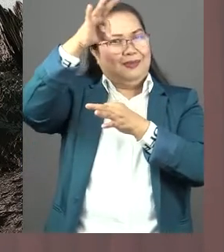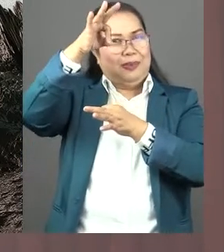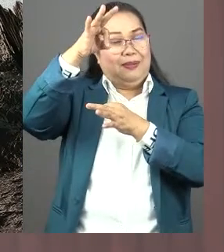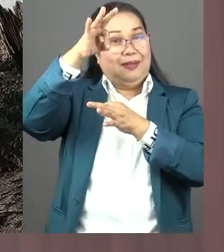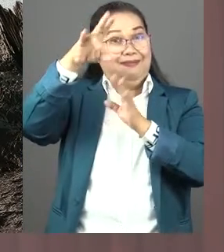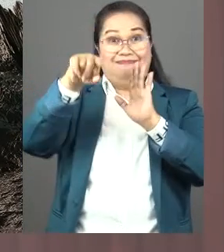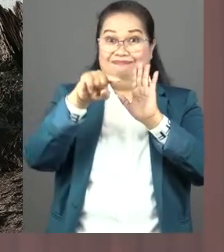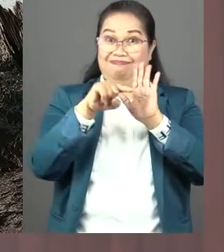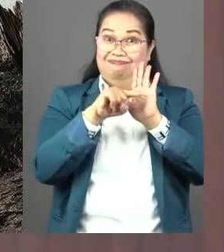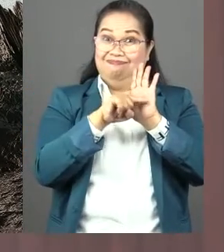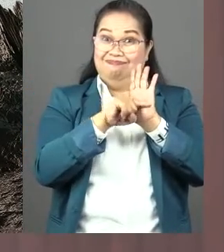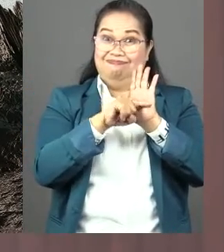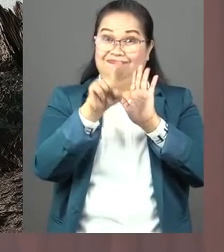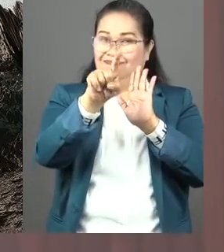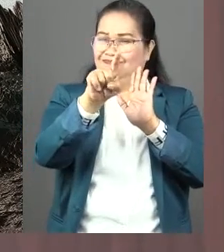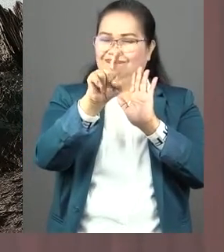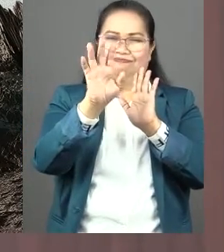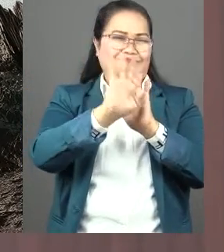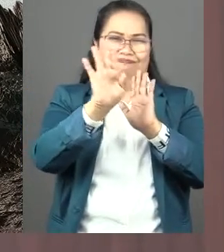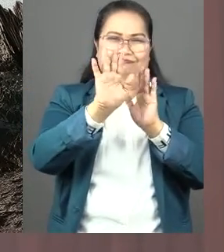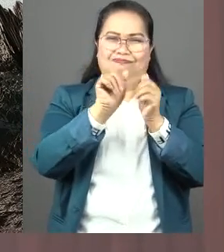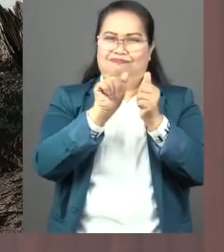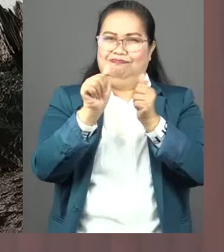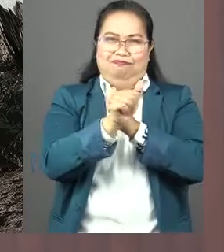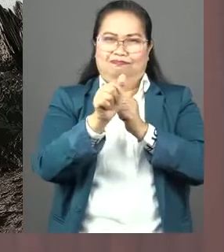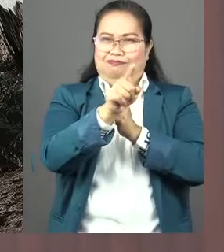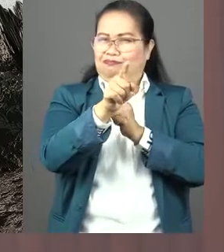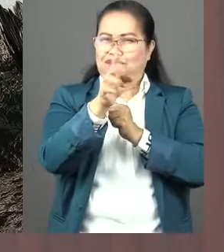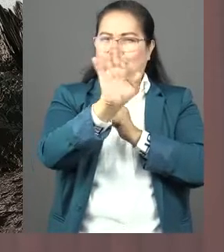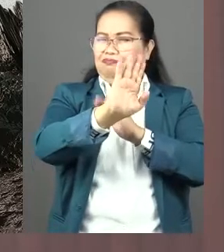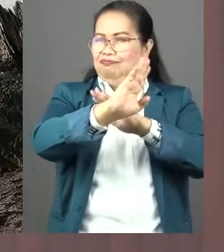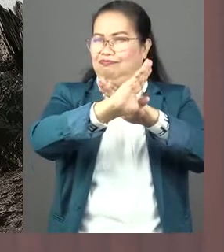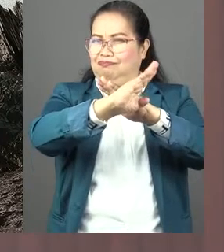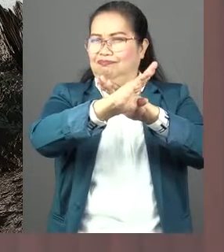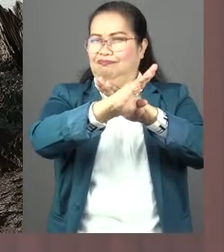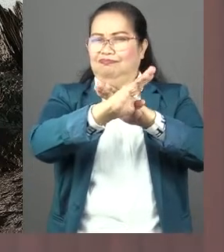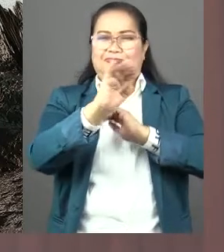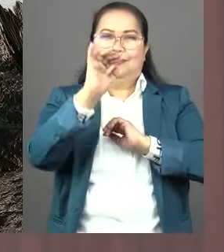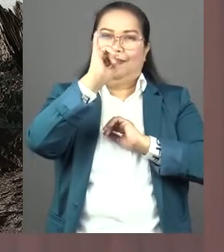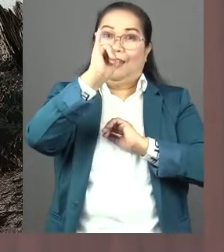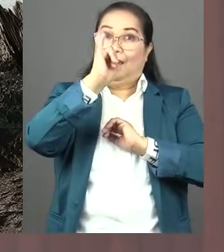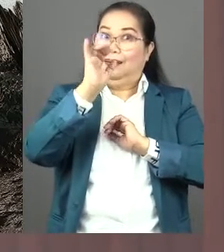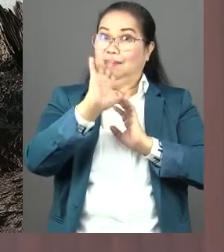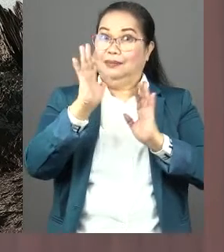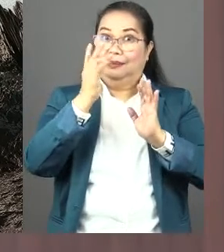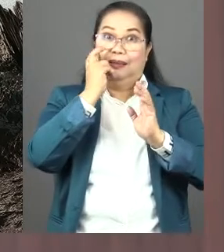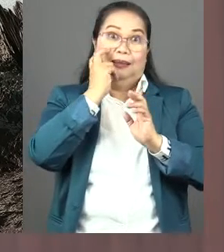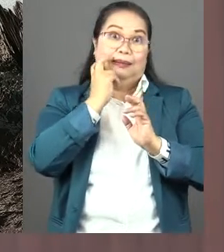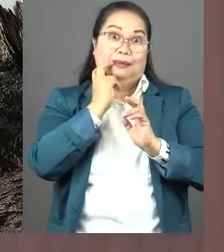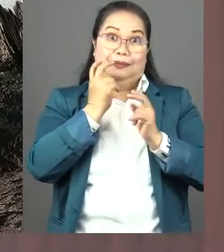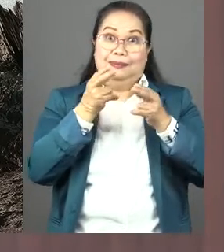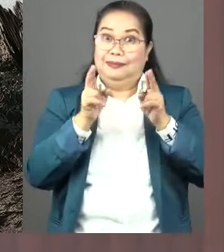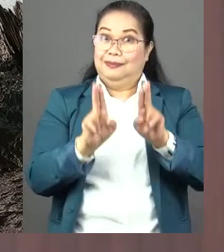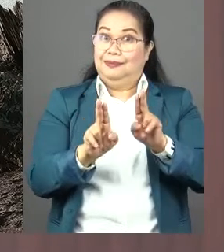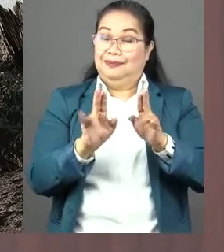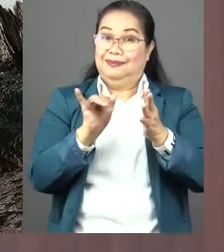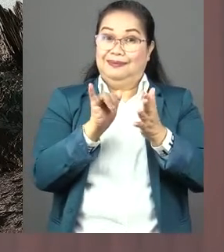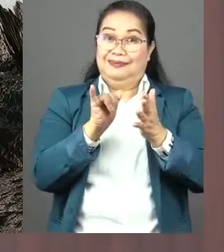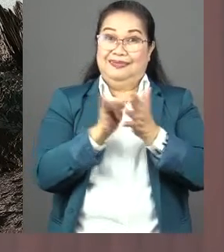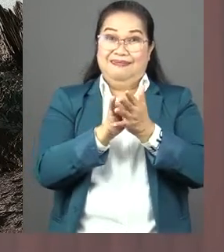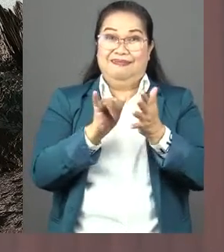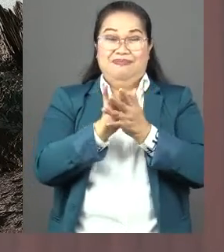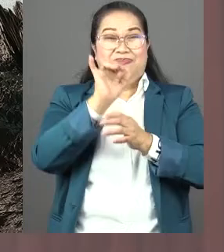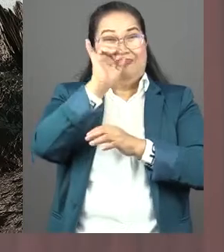negatively, avoid being drunk. That's one of the wrong spirits mentioned because of its consequences, which is